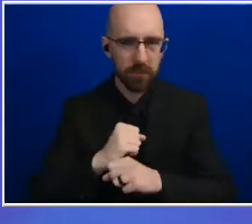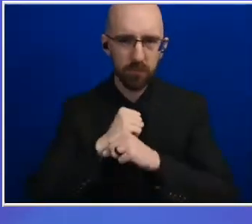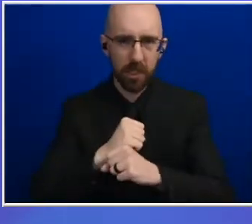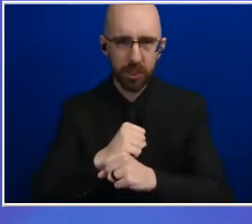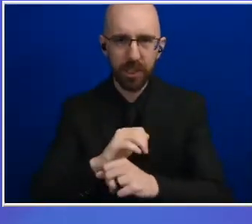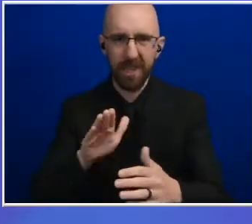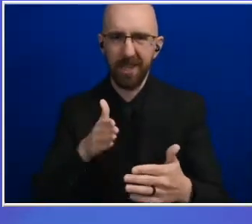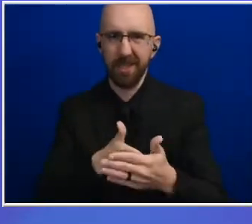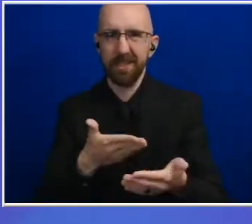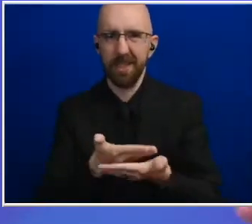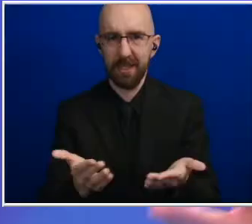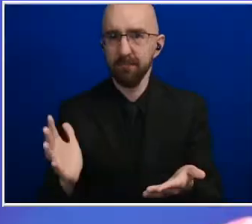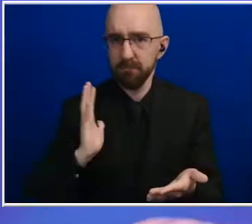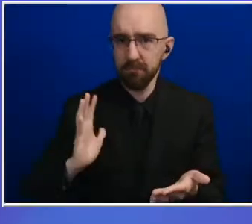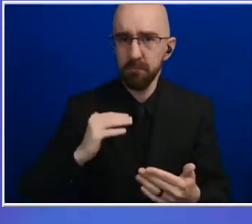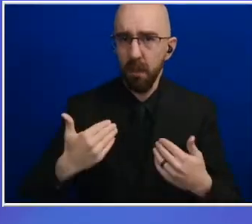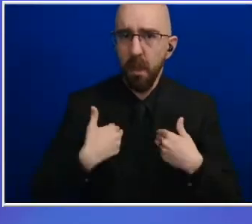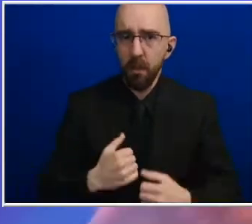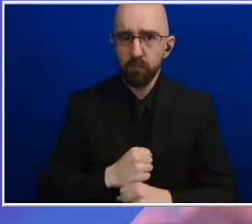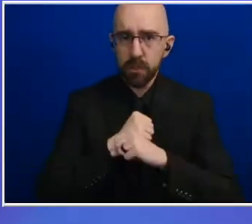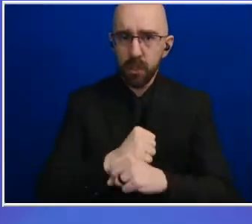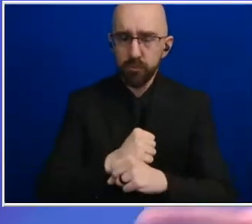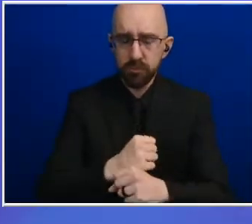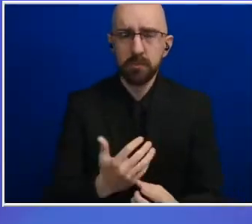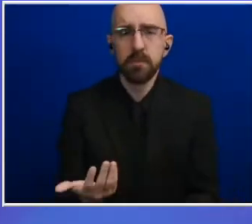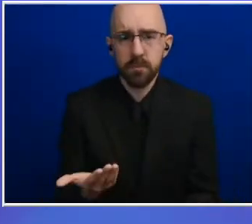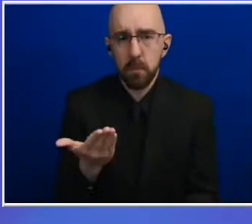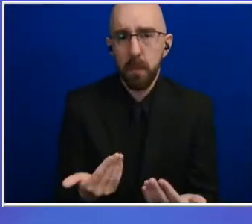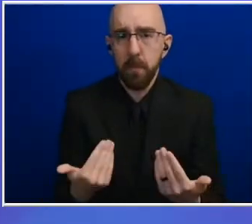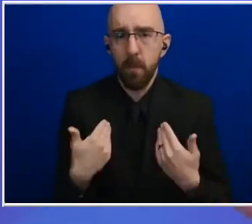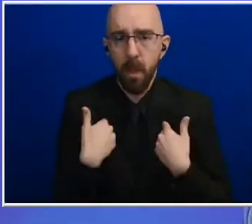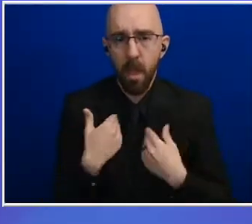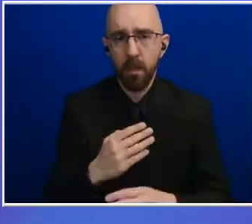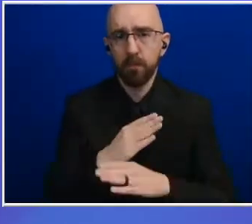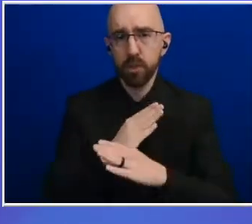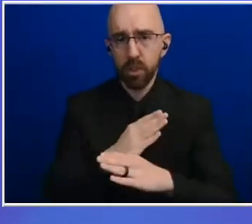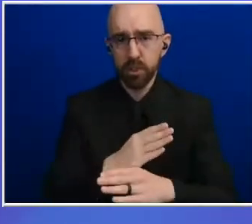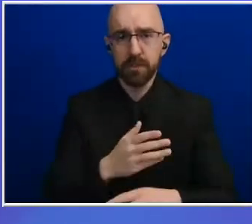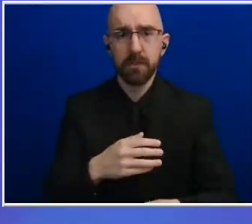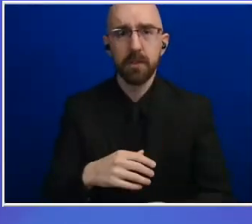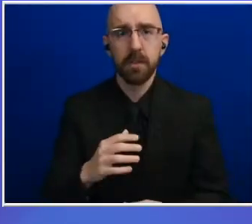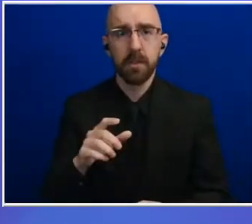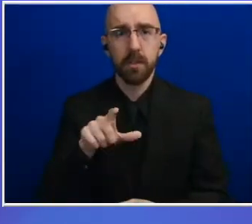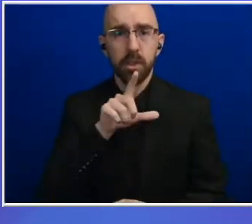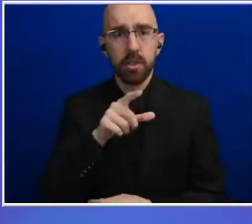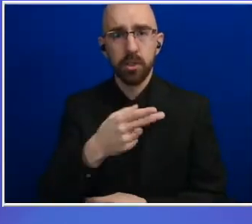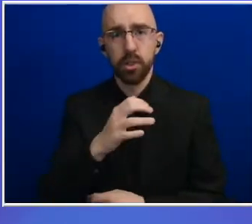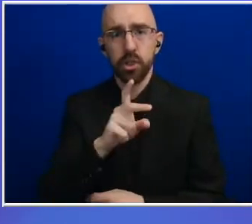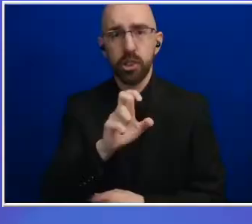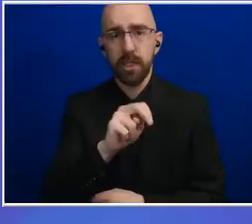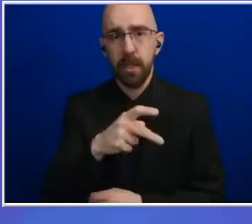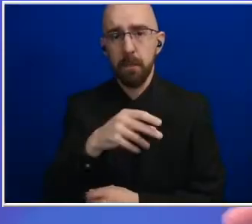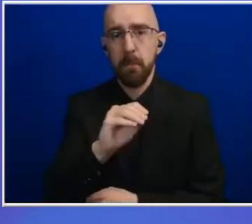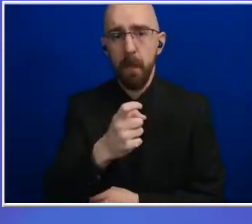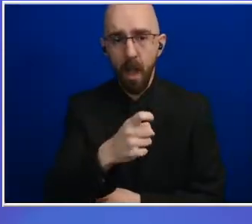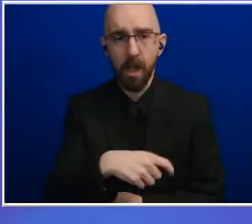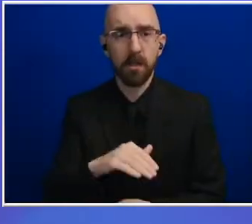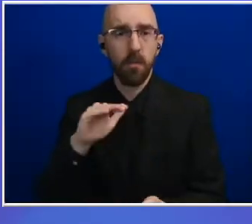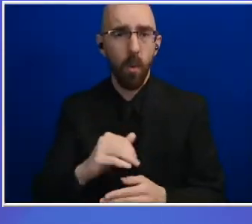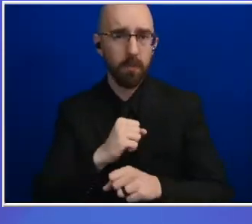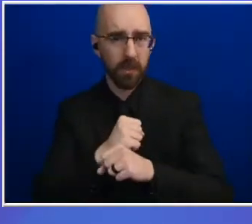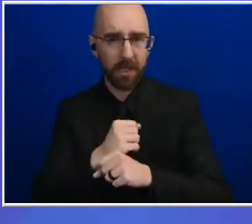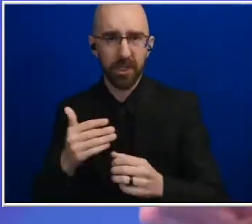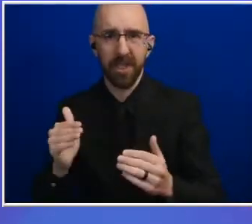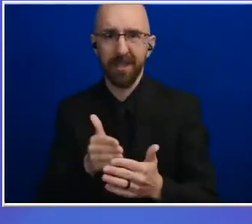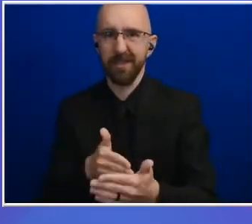to be protected against. So you may have had protection against chickenpox. You may have now lower protection against chickenpox. And that